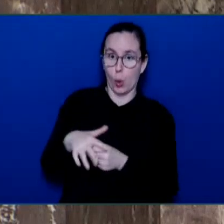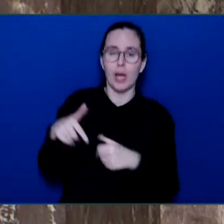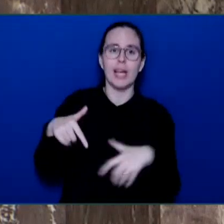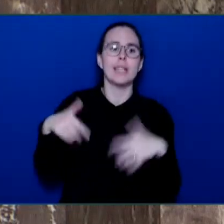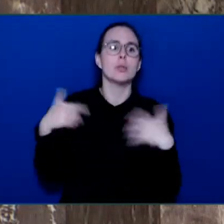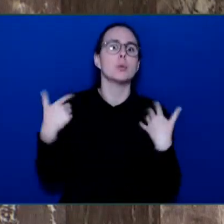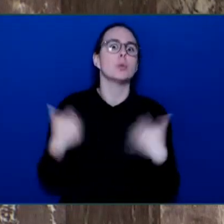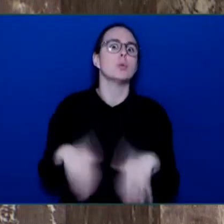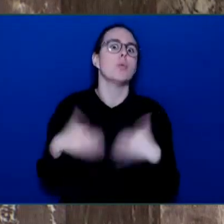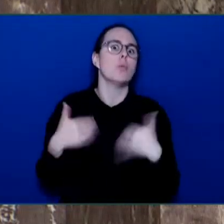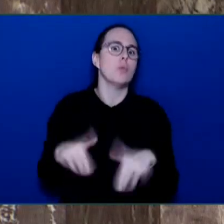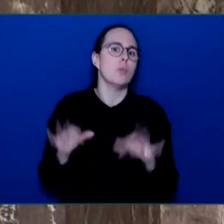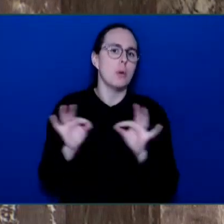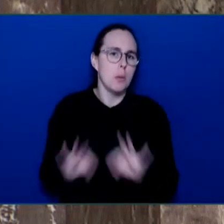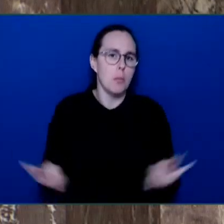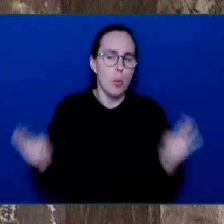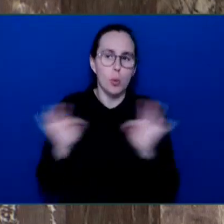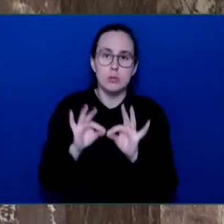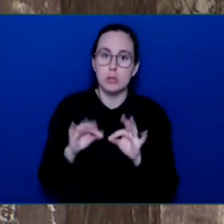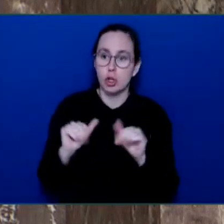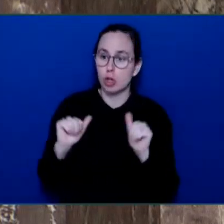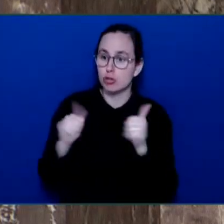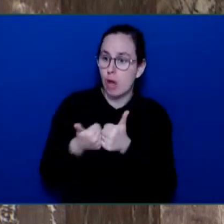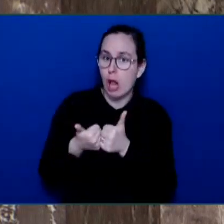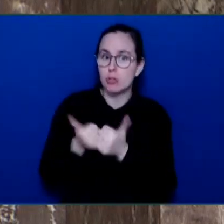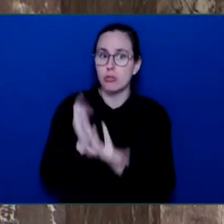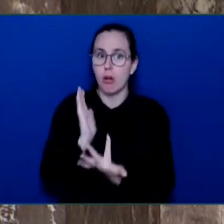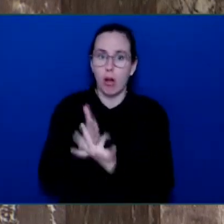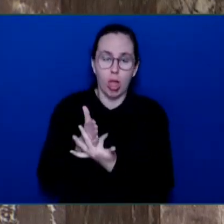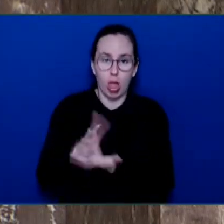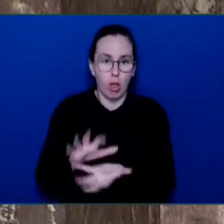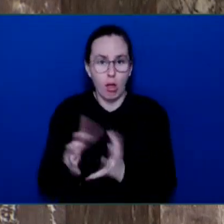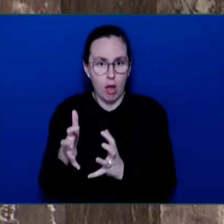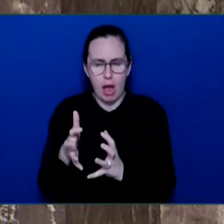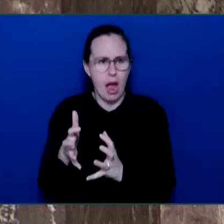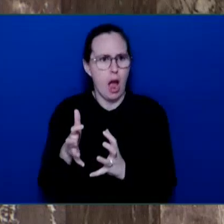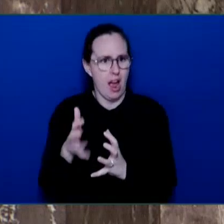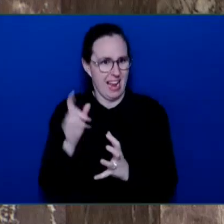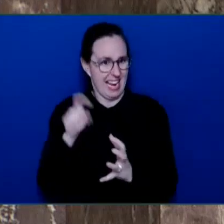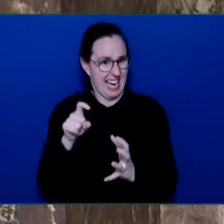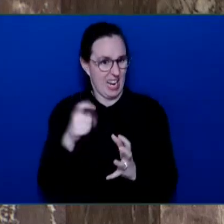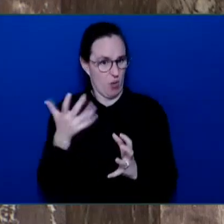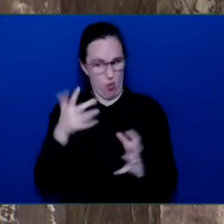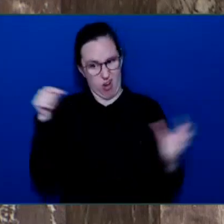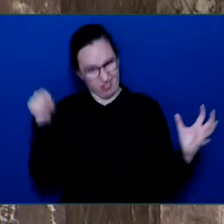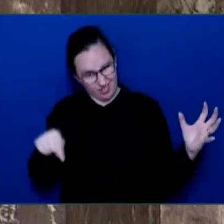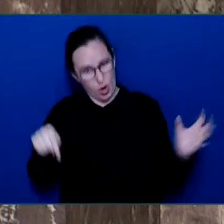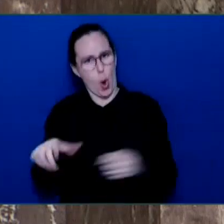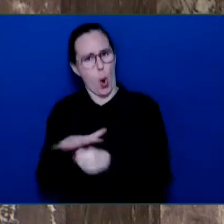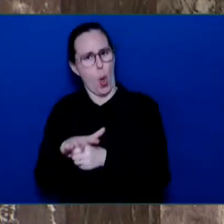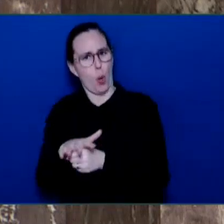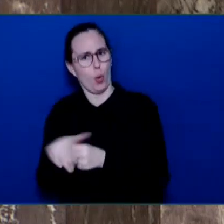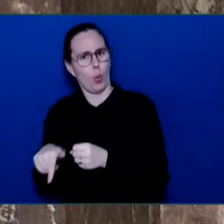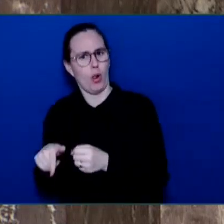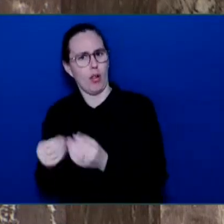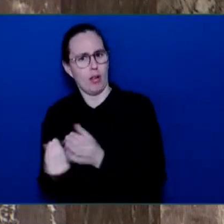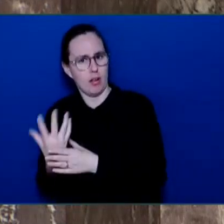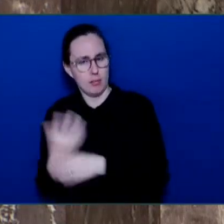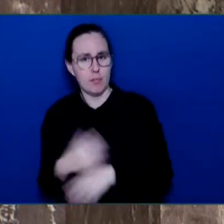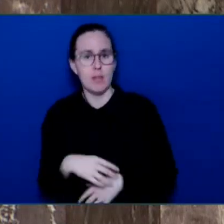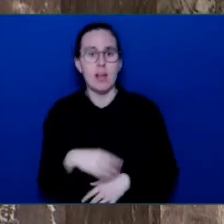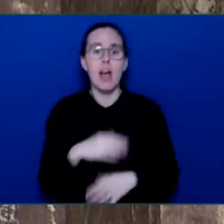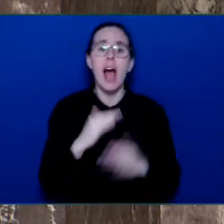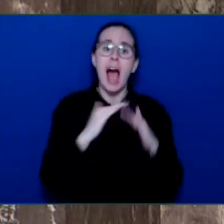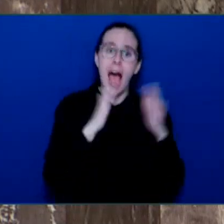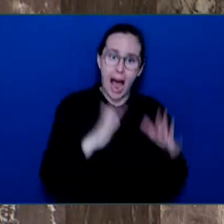challenges we have in the future. And so there are ways to build housing that doesn't touch agricultural land, and that's what we're doing here. We're